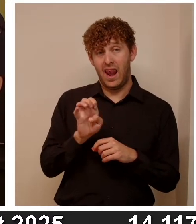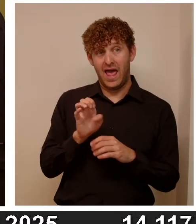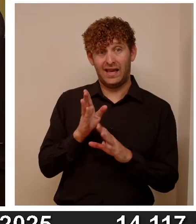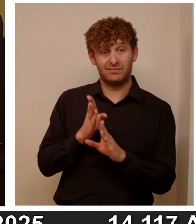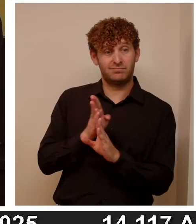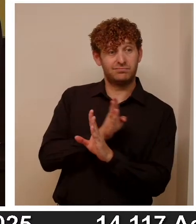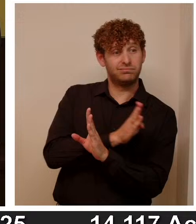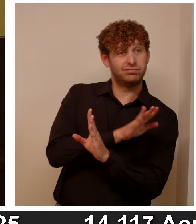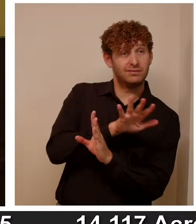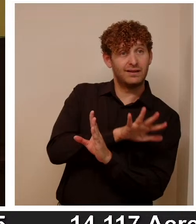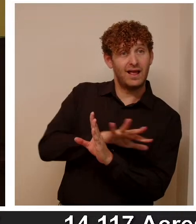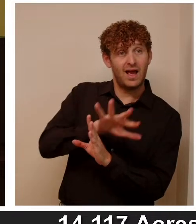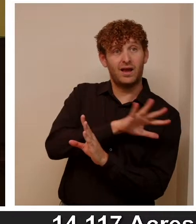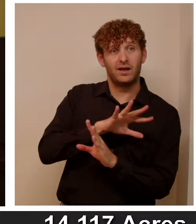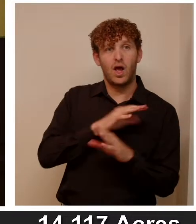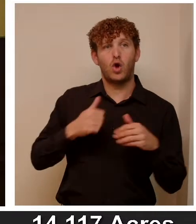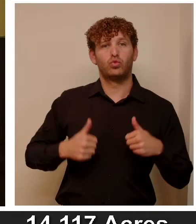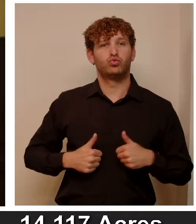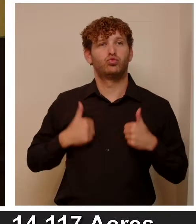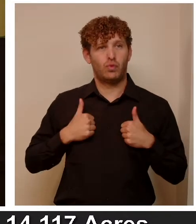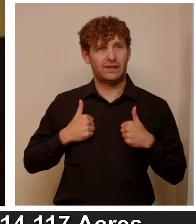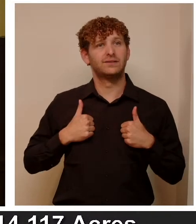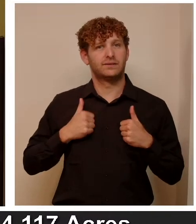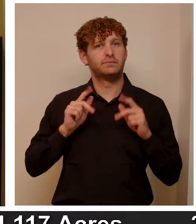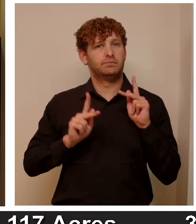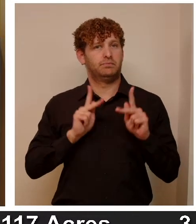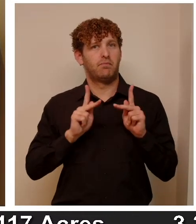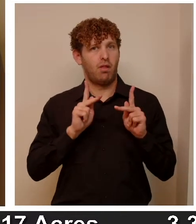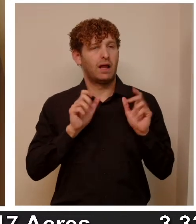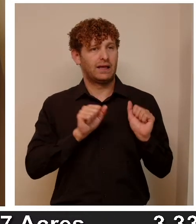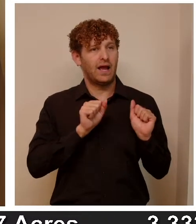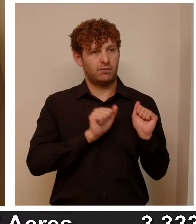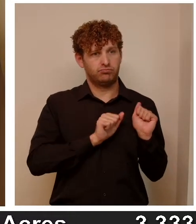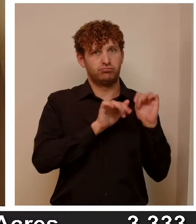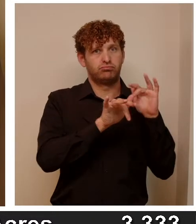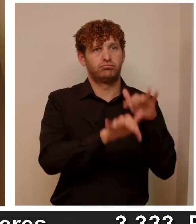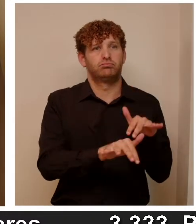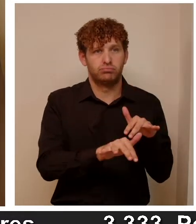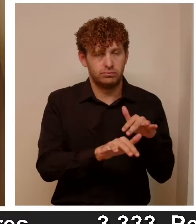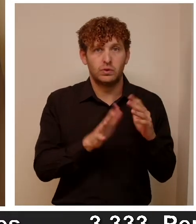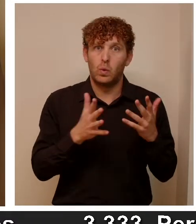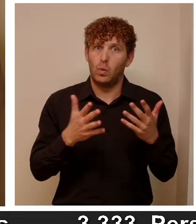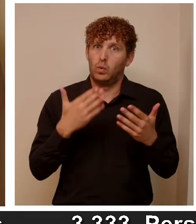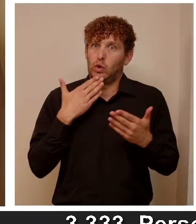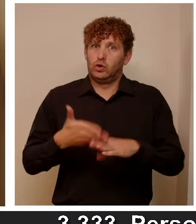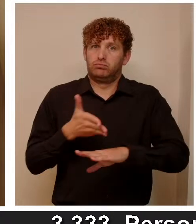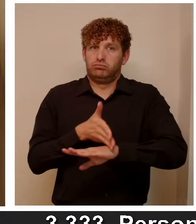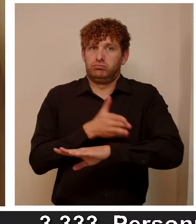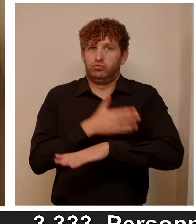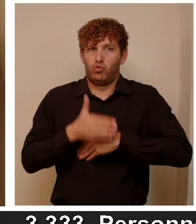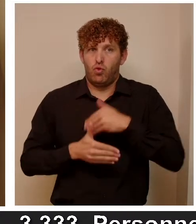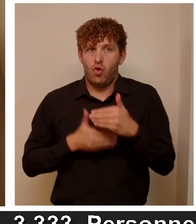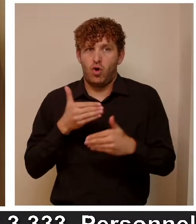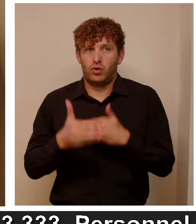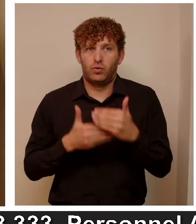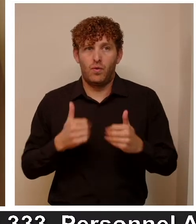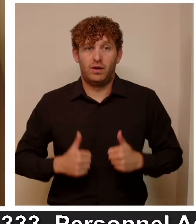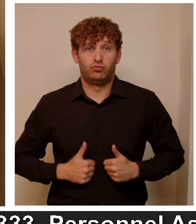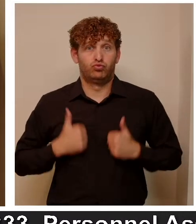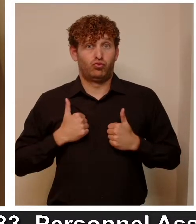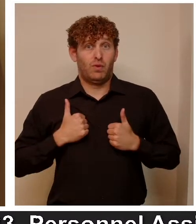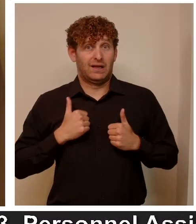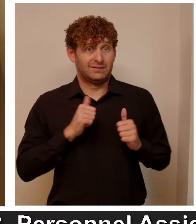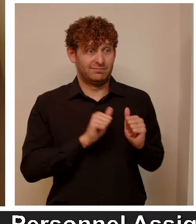only, and this is the process that we have finally gotten to where we can now actually put those residences back to their